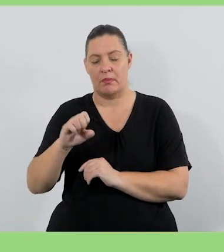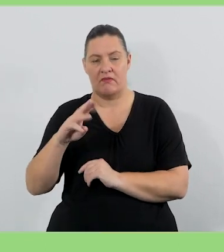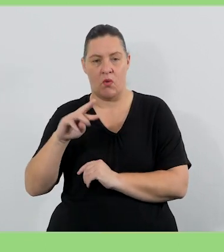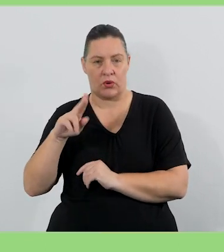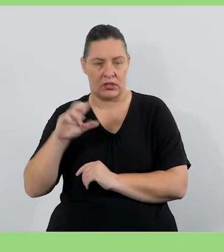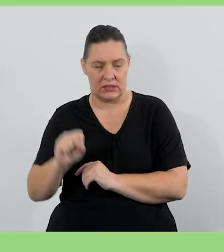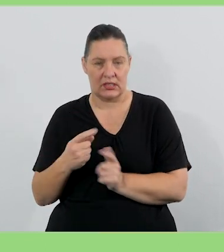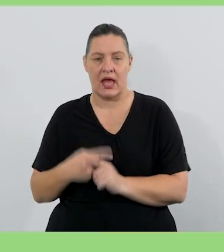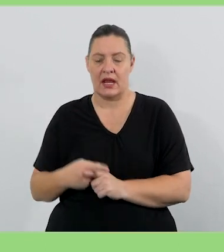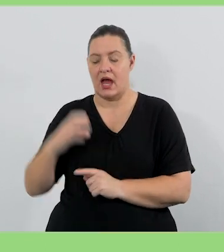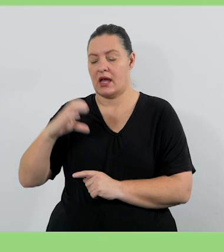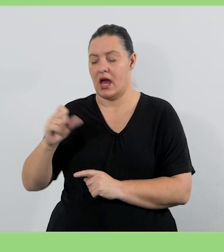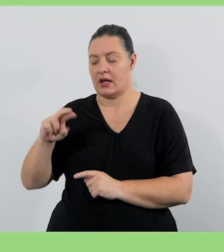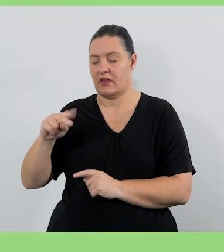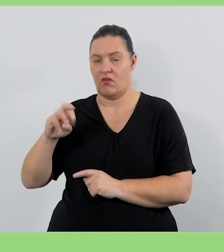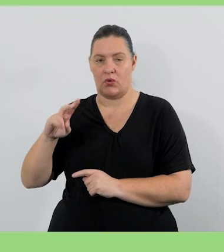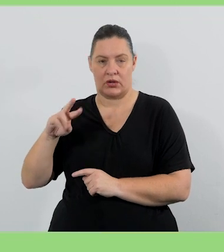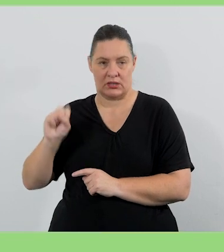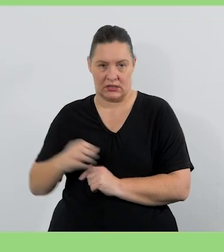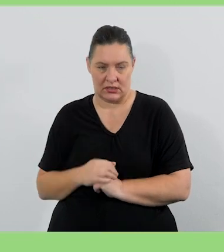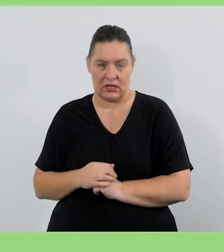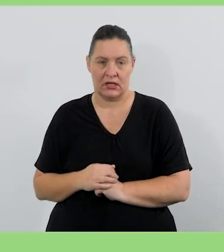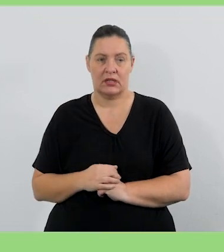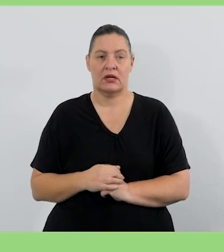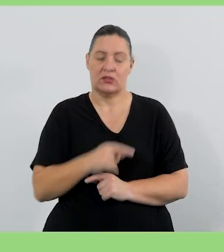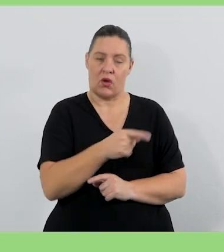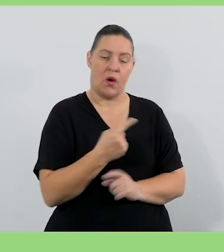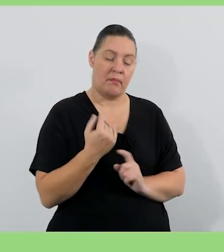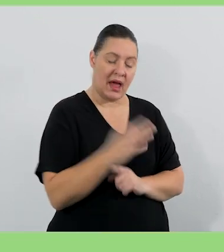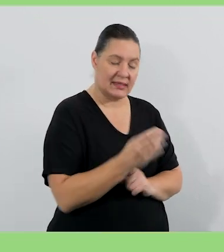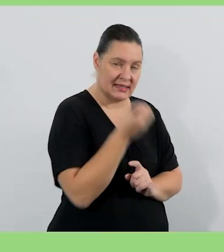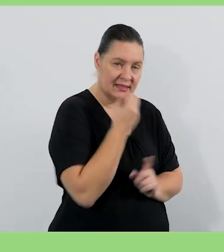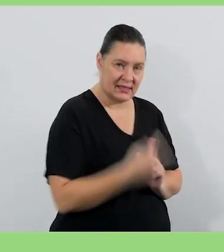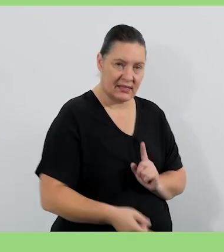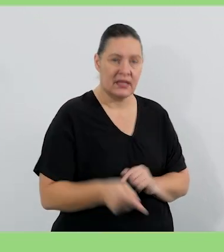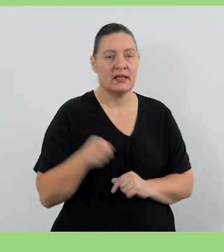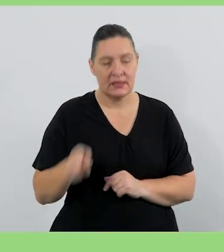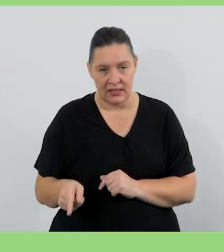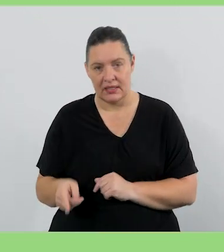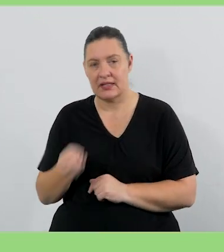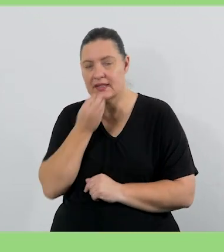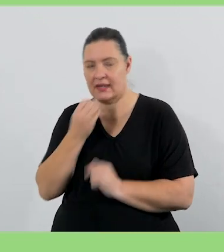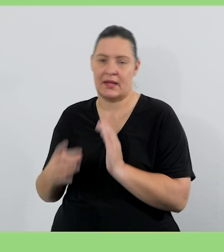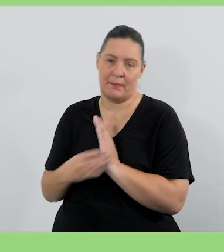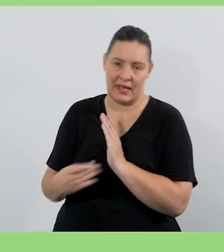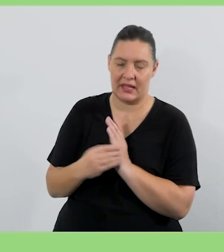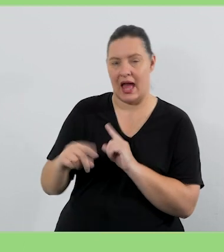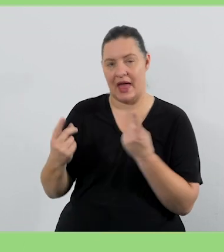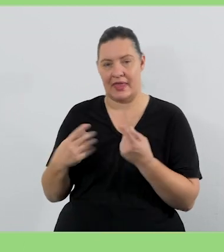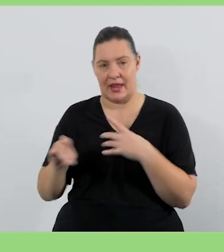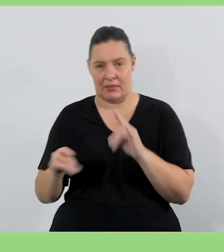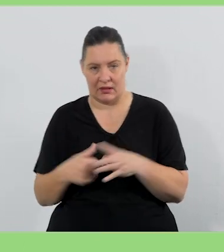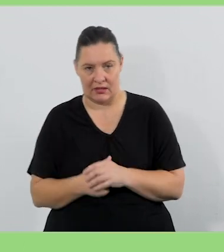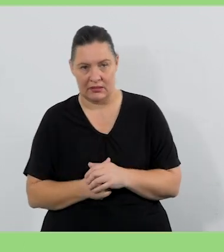herbivores and the carnivores. Herbivores, animals that eat plants. Carnivores, animals that eat meat from